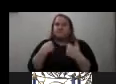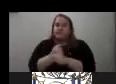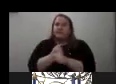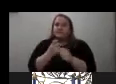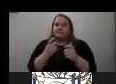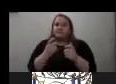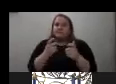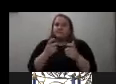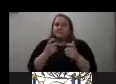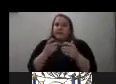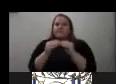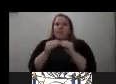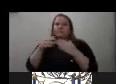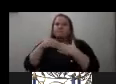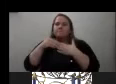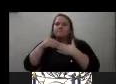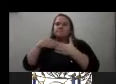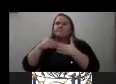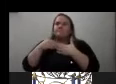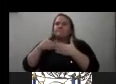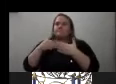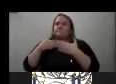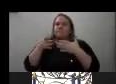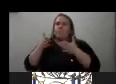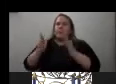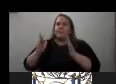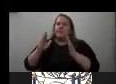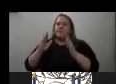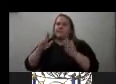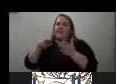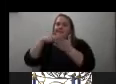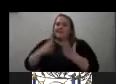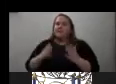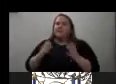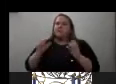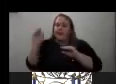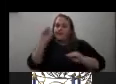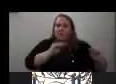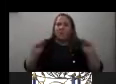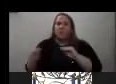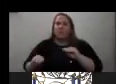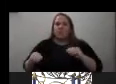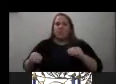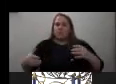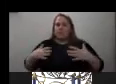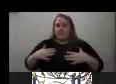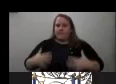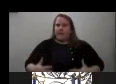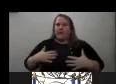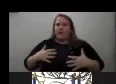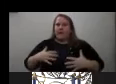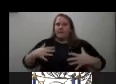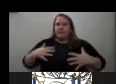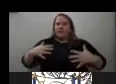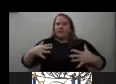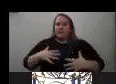creates an elasticity that allows room for the dancer's rib cage to expand and